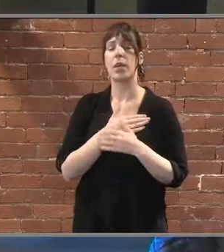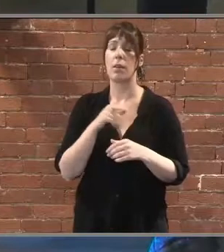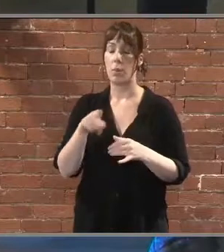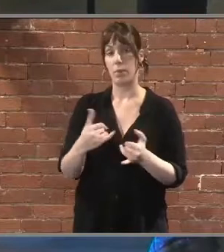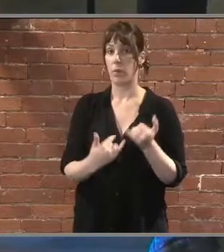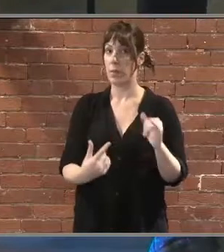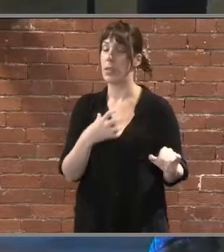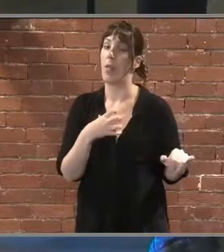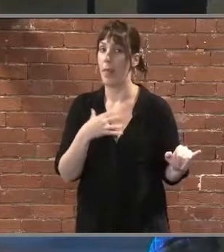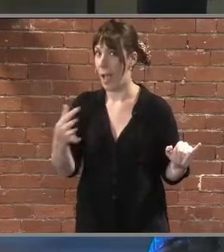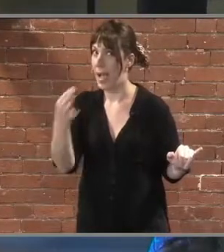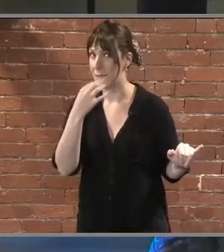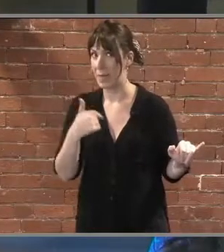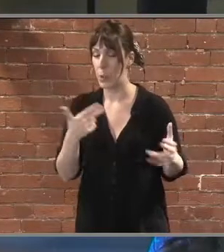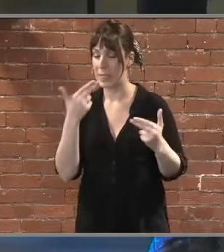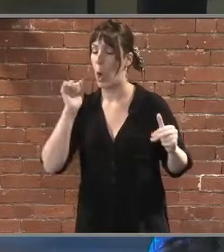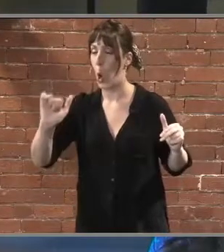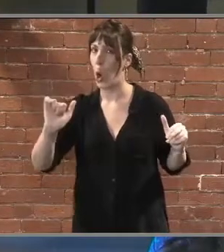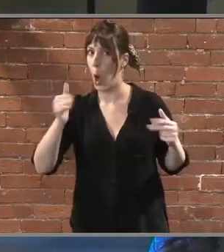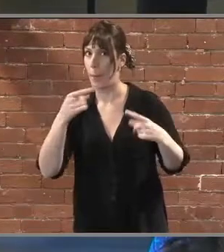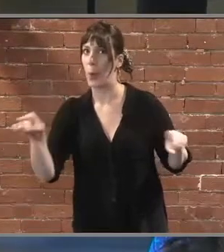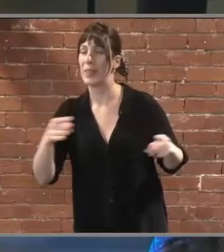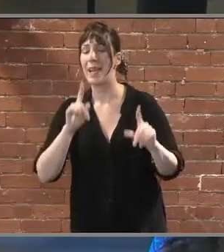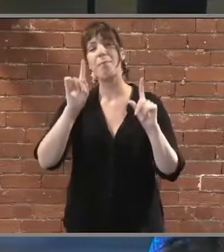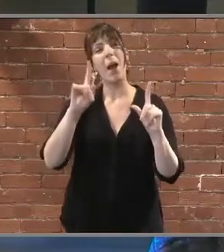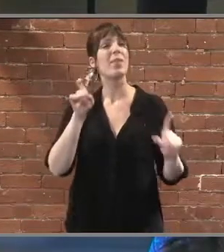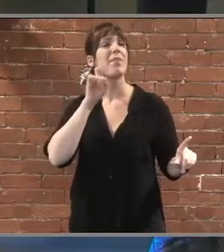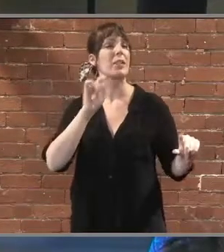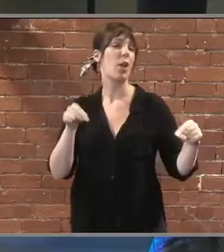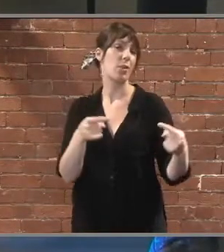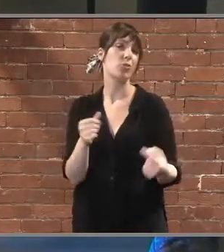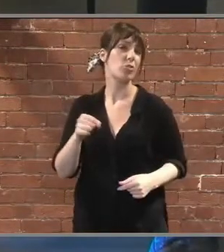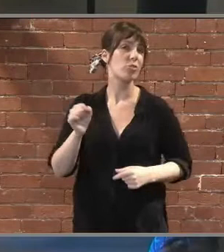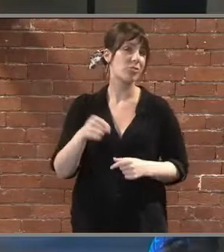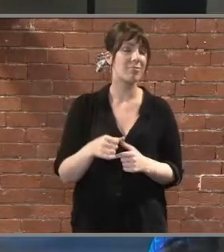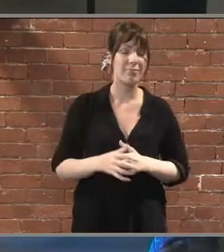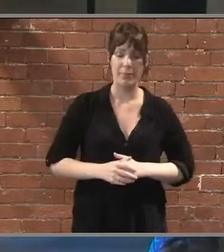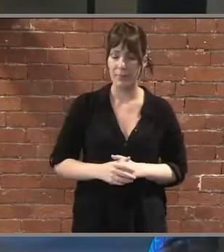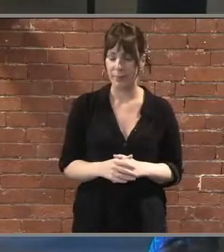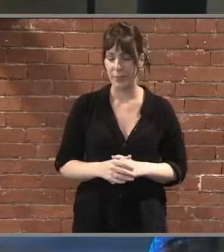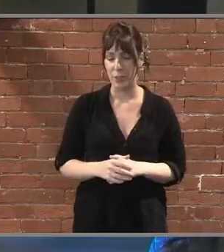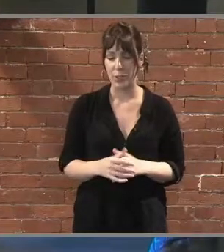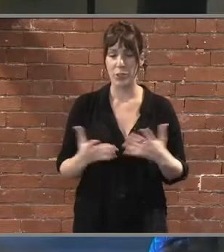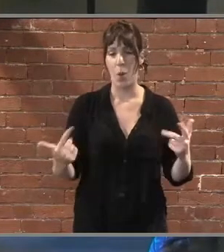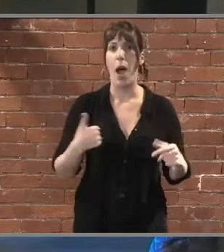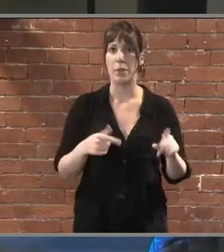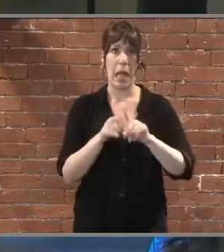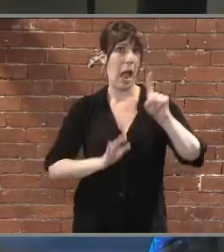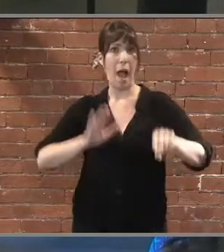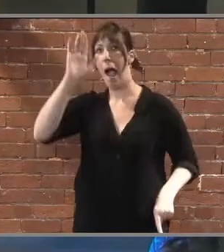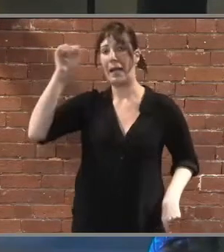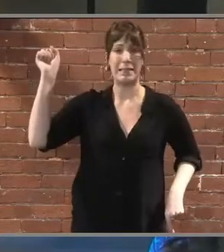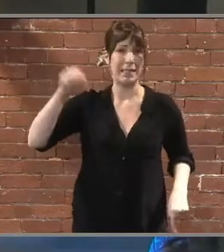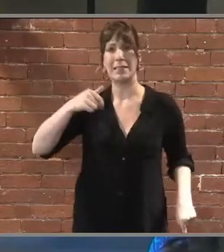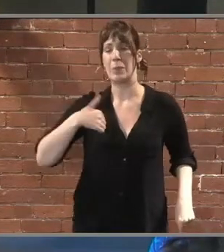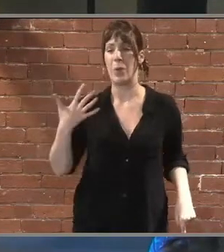I thought it was a fun challenge to do. So I kind of jumped at that opportunity. I was